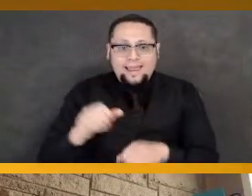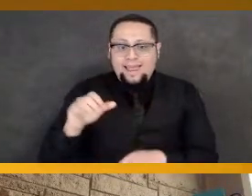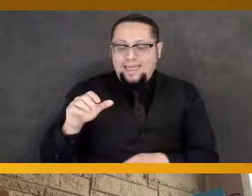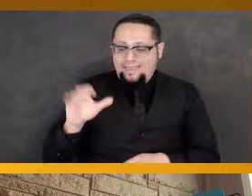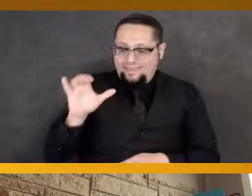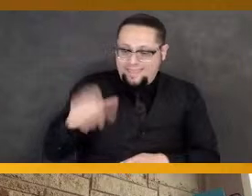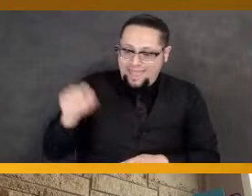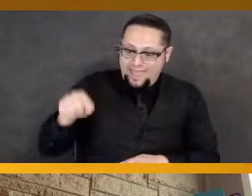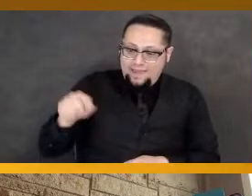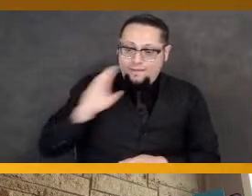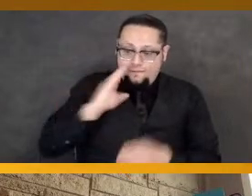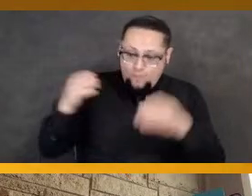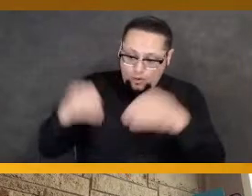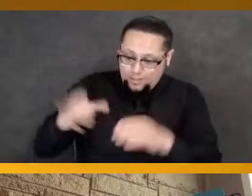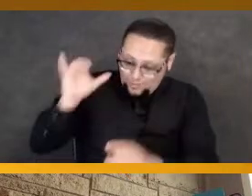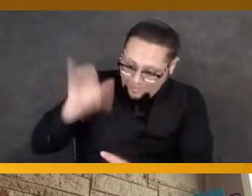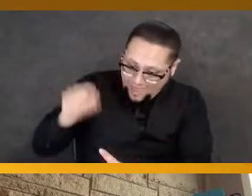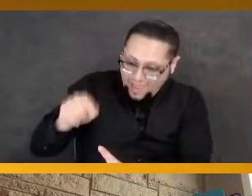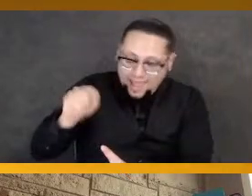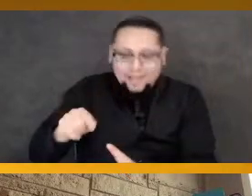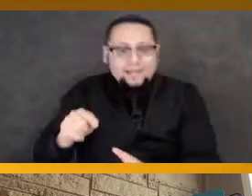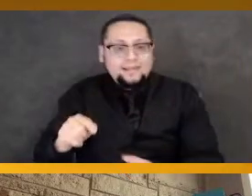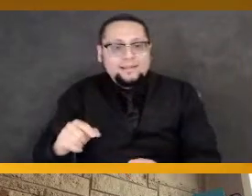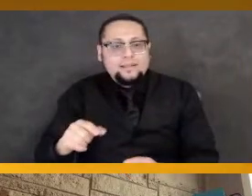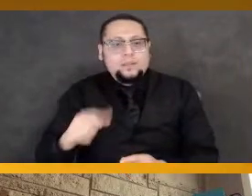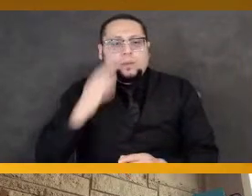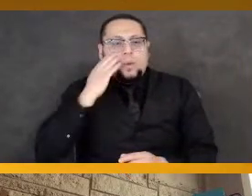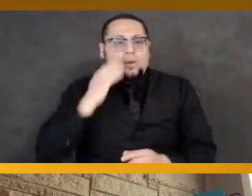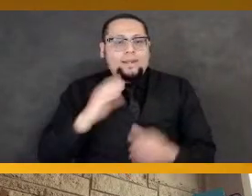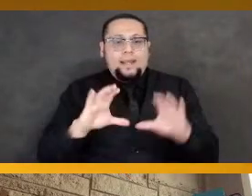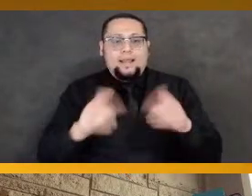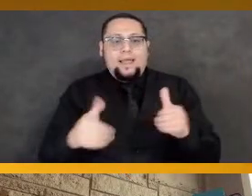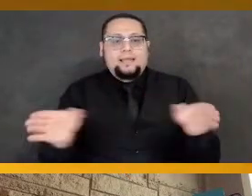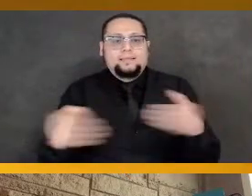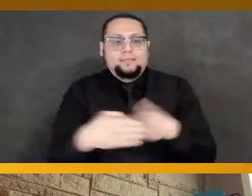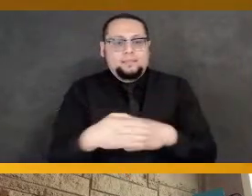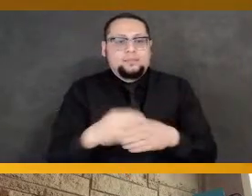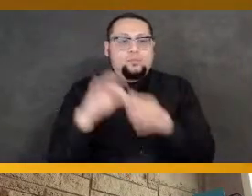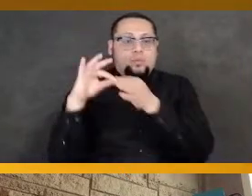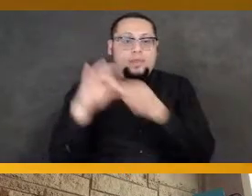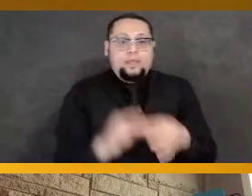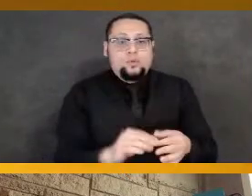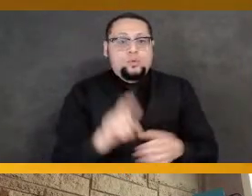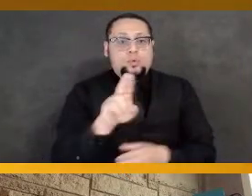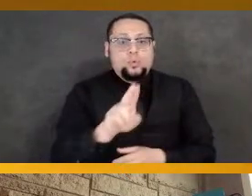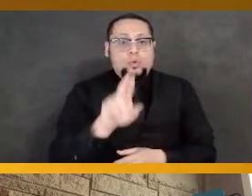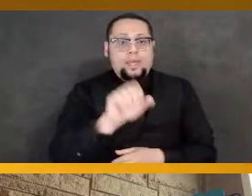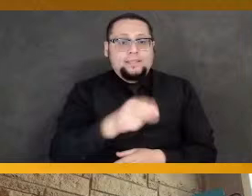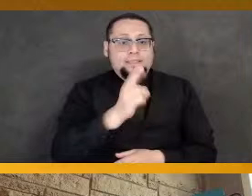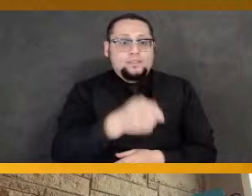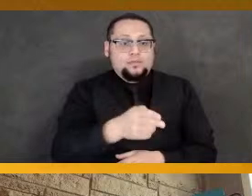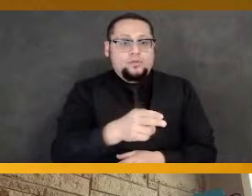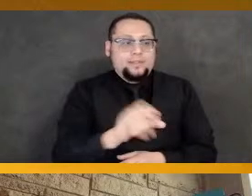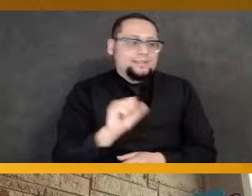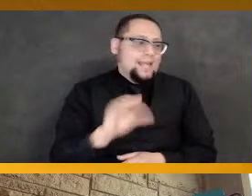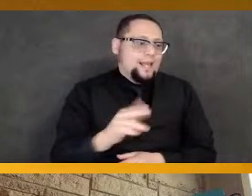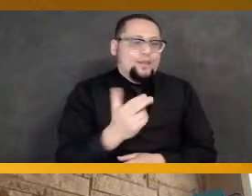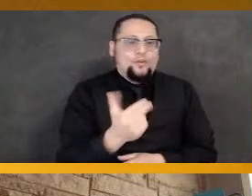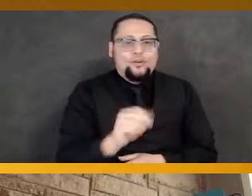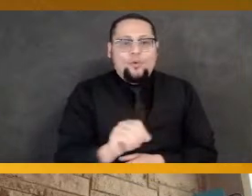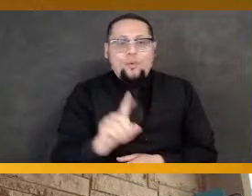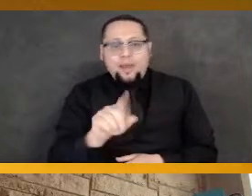that focus, even in a class that would be quote unquote U.S. history, like at SAC 1301 or